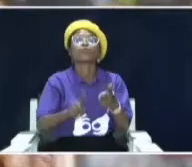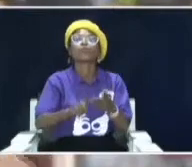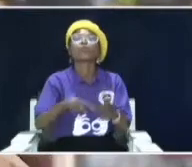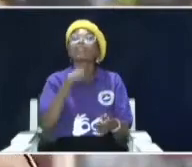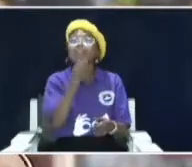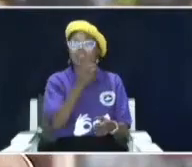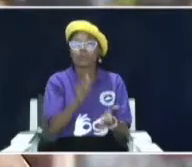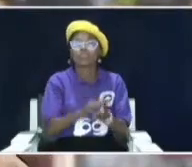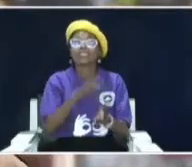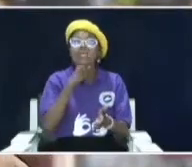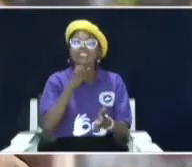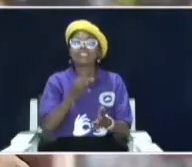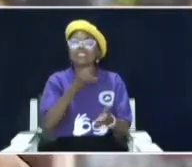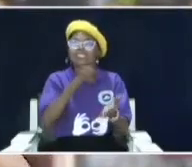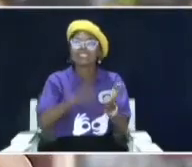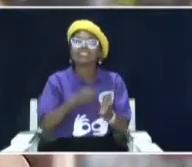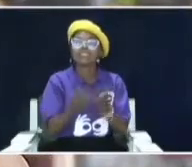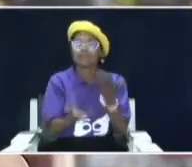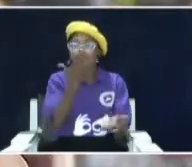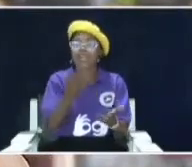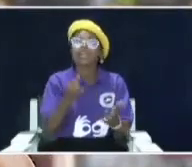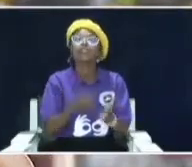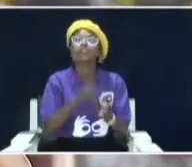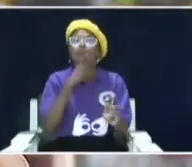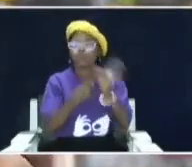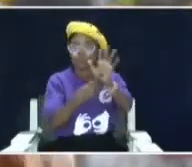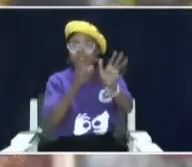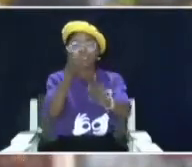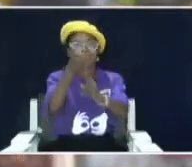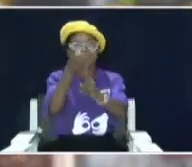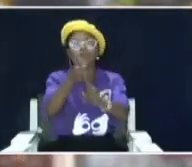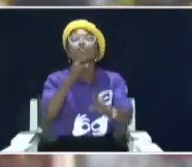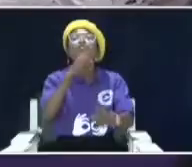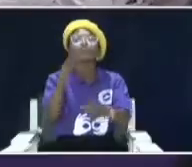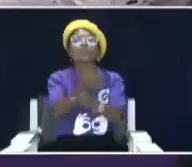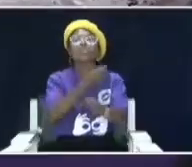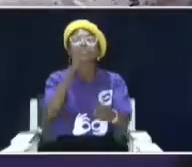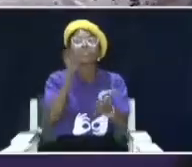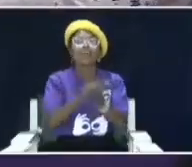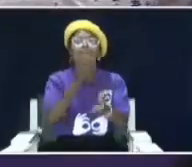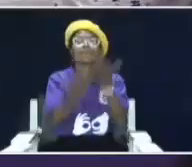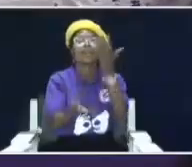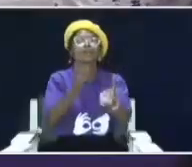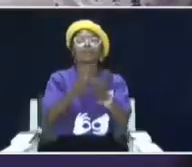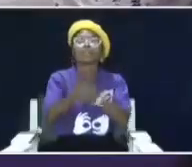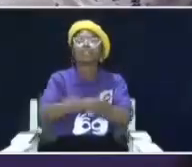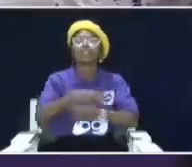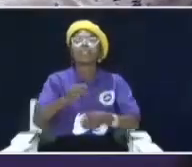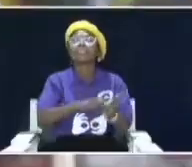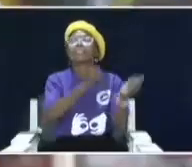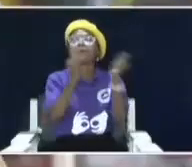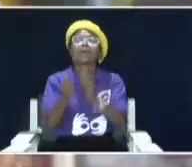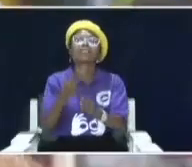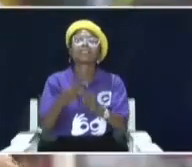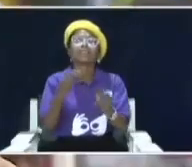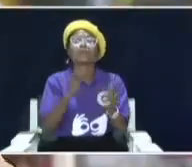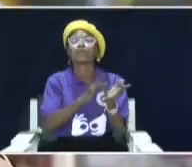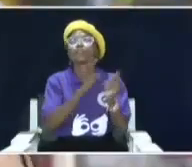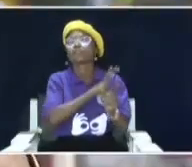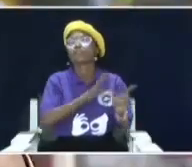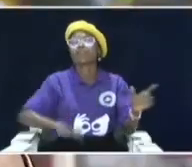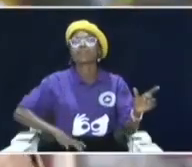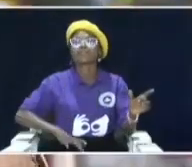It introduces himself. I pray for someone, you will get the fire today. In the mighty name of Jesus